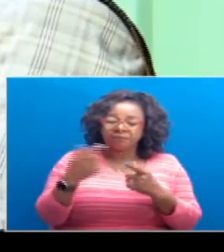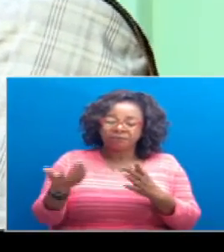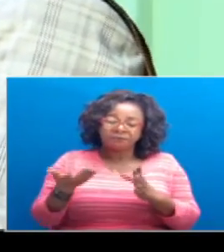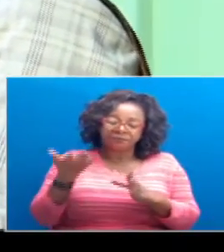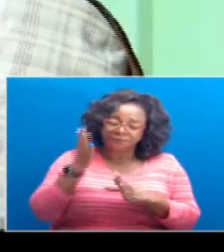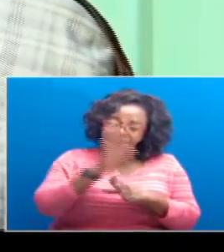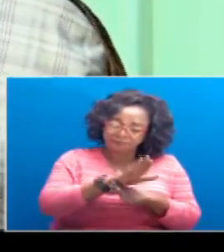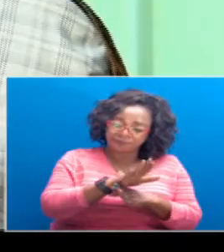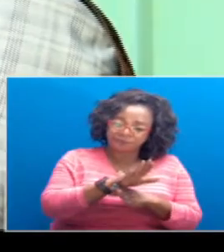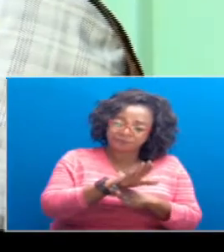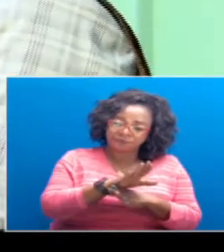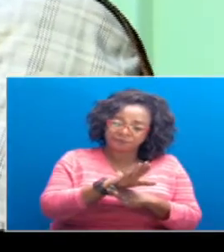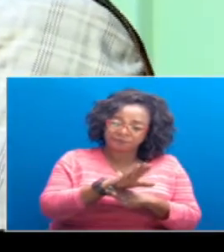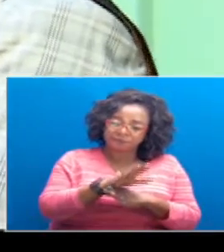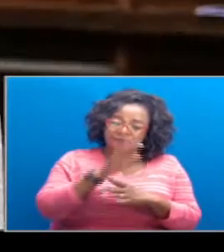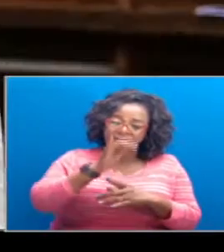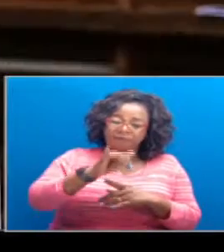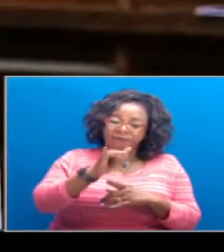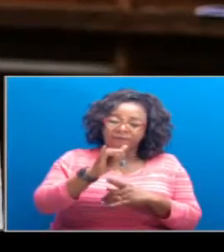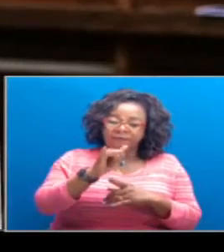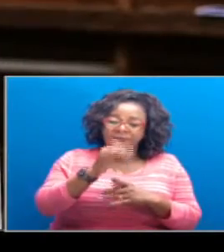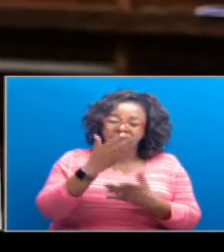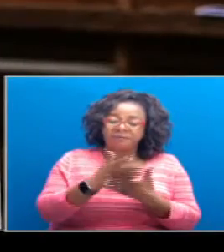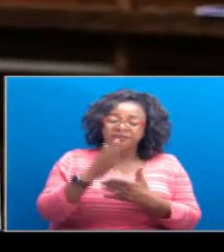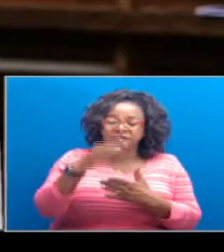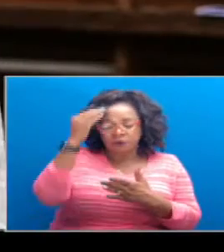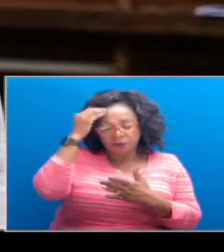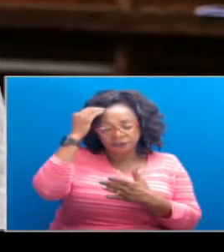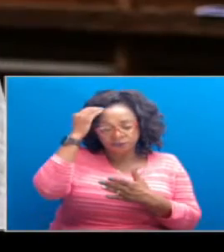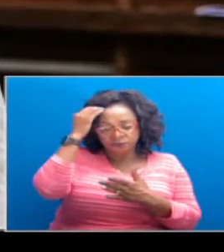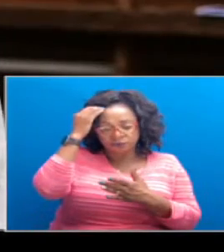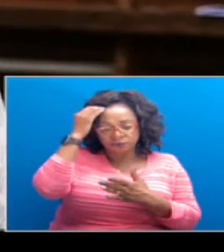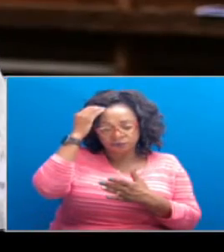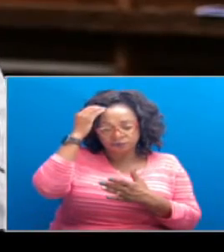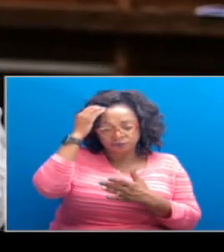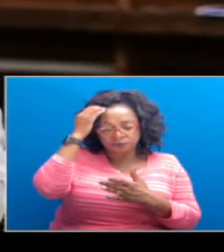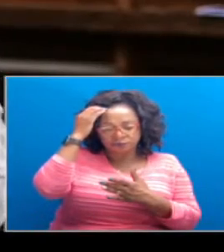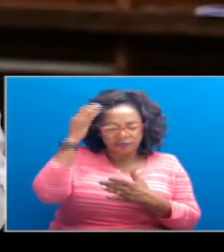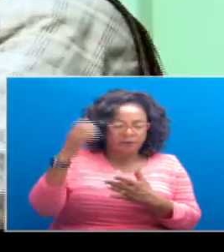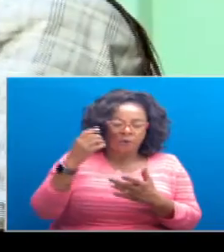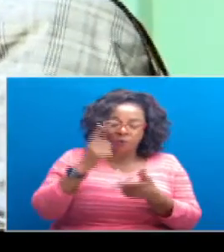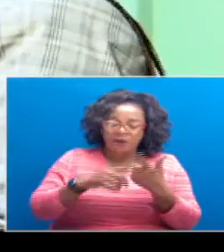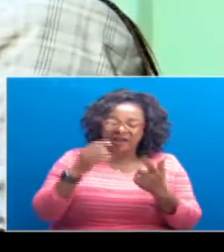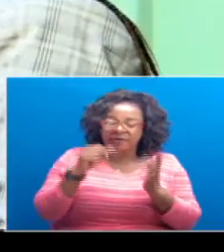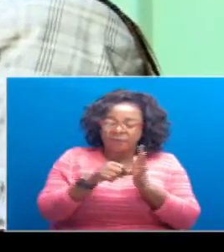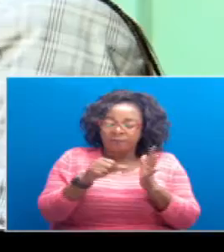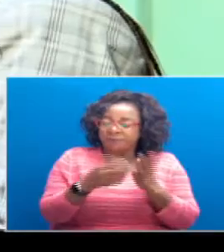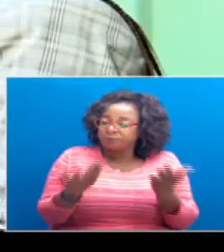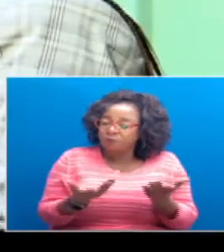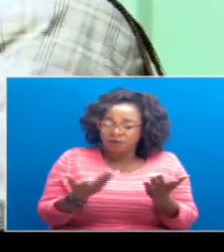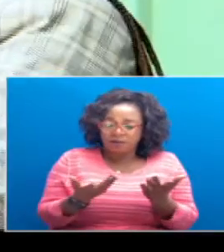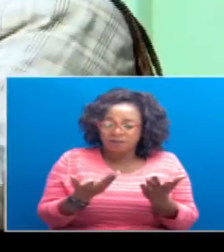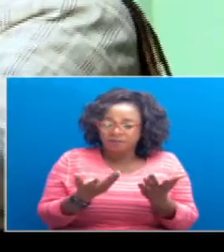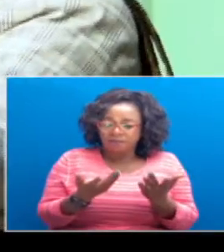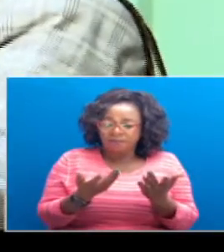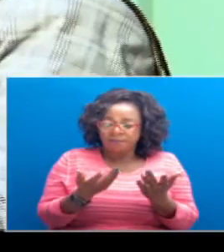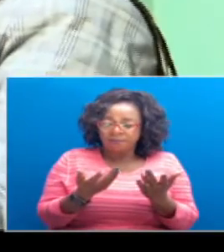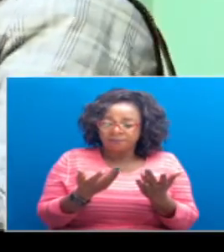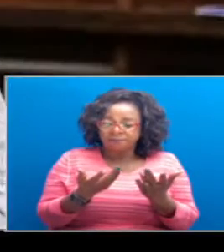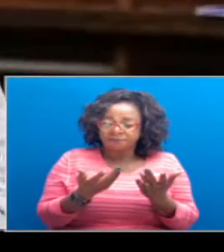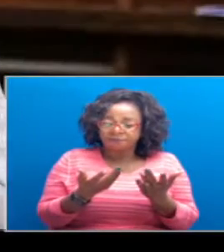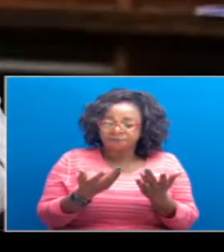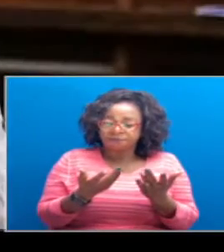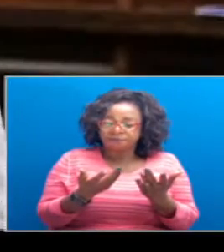outside to a pharmacy to purchase medication. Why? What have you seen? Where is the problem? Why are they not able to